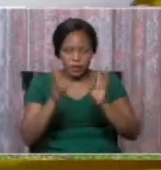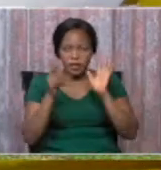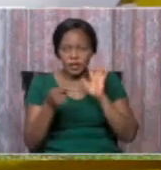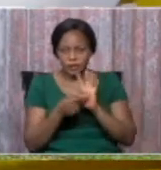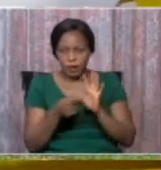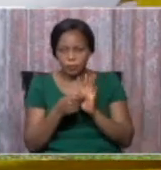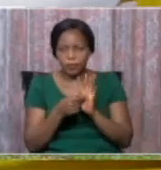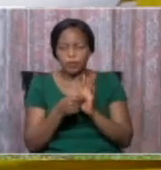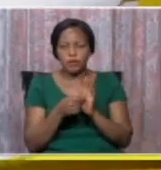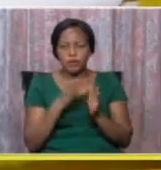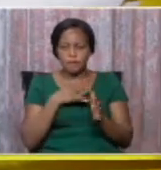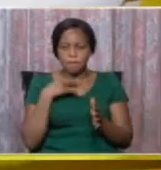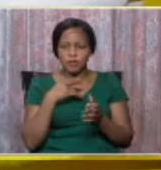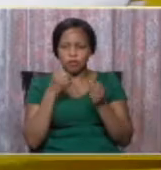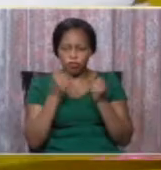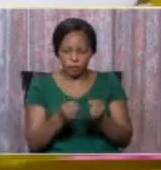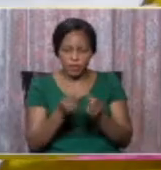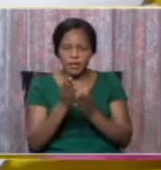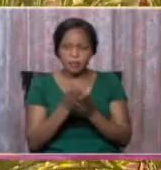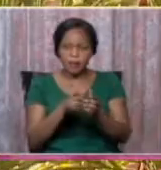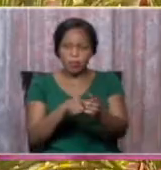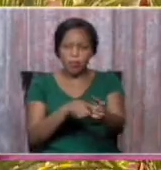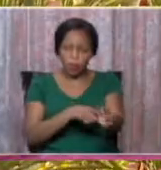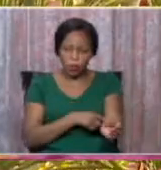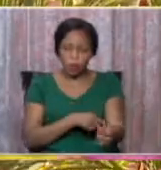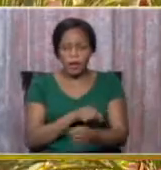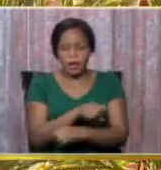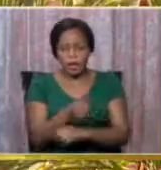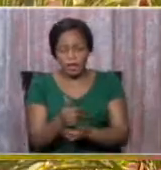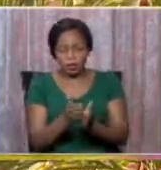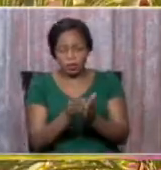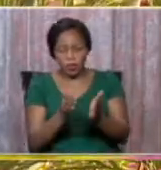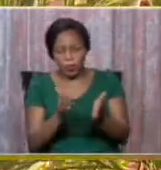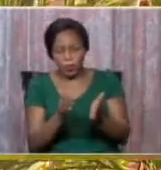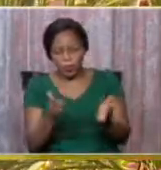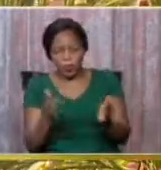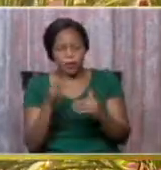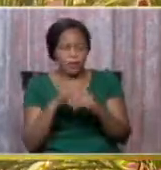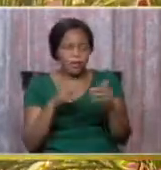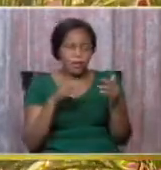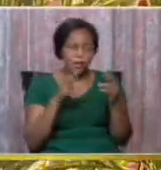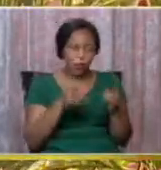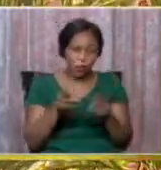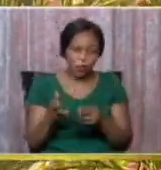You have also talked about, apart from the physical, you have also talked about